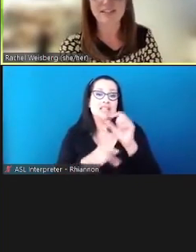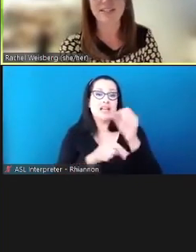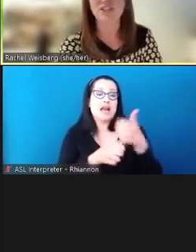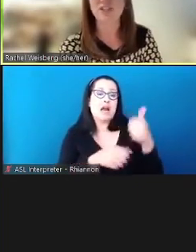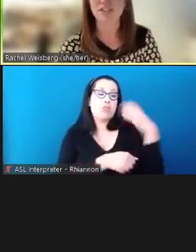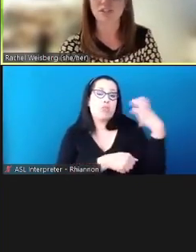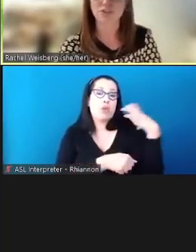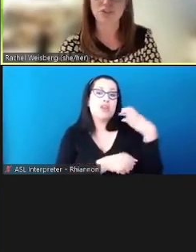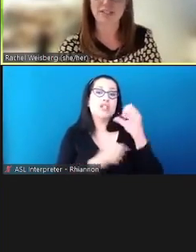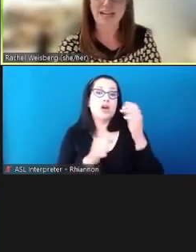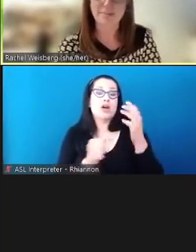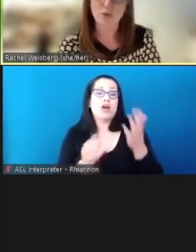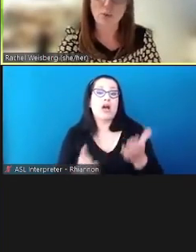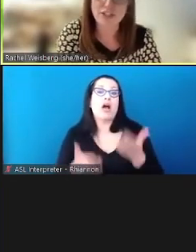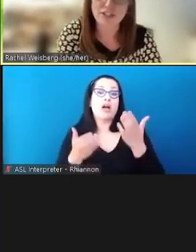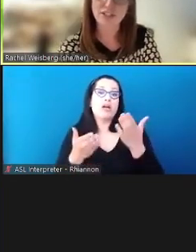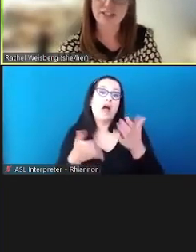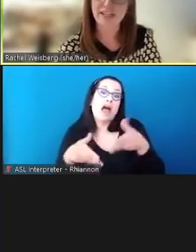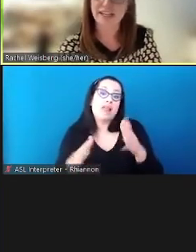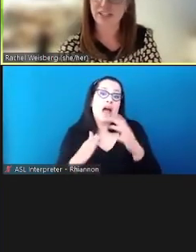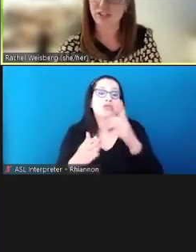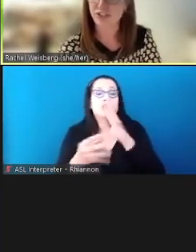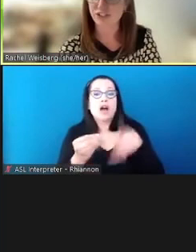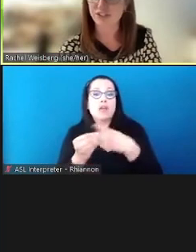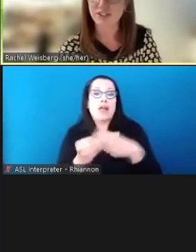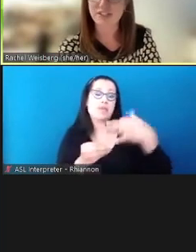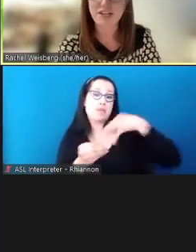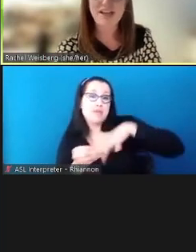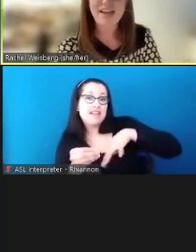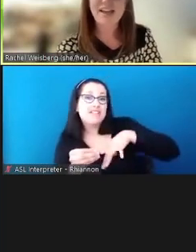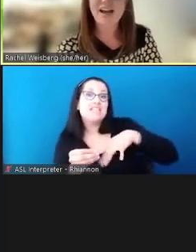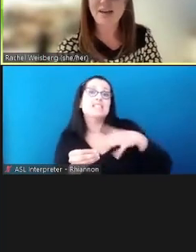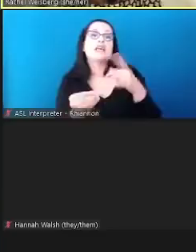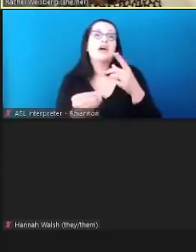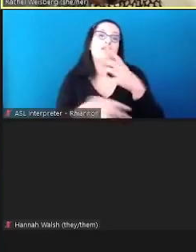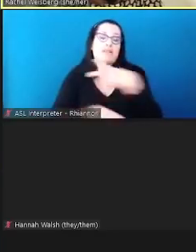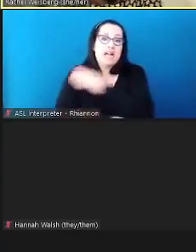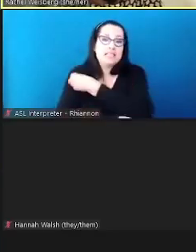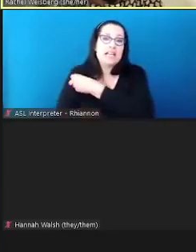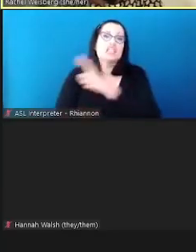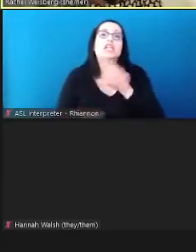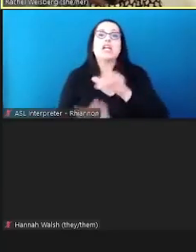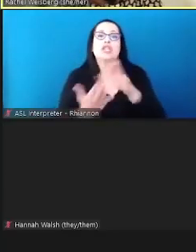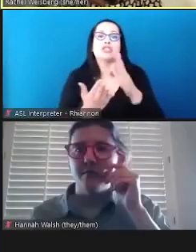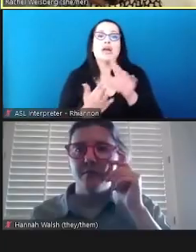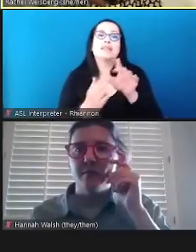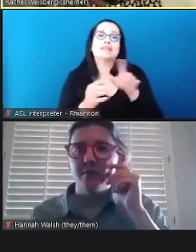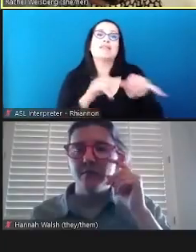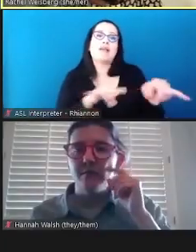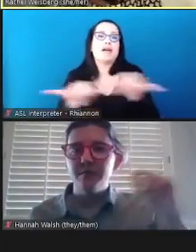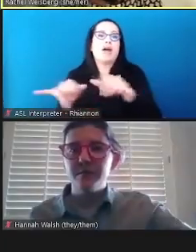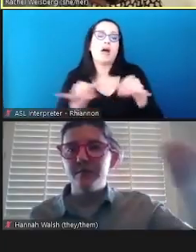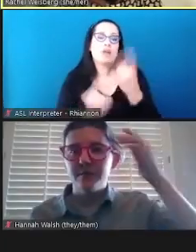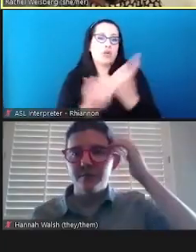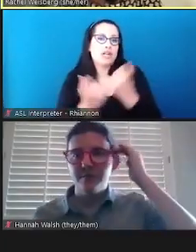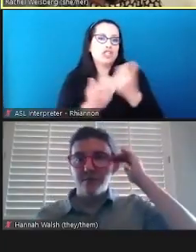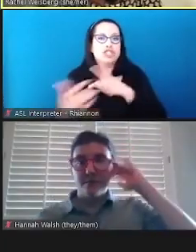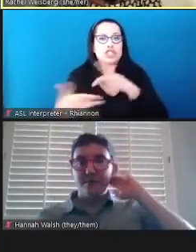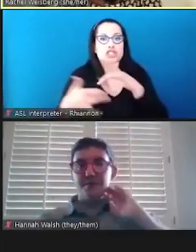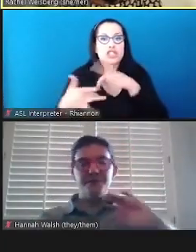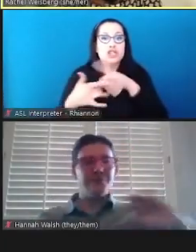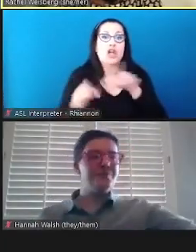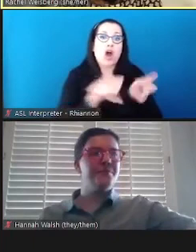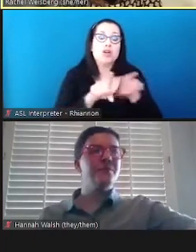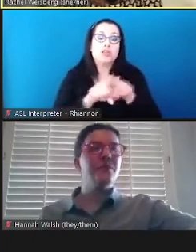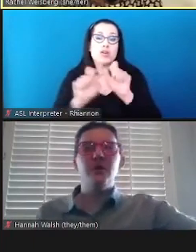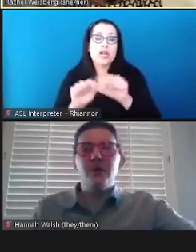of vaccination, to address common questions and concerns, and to offer incentives. So sometimes